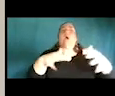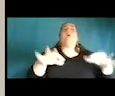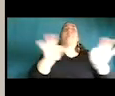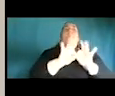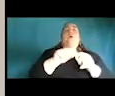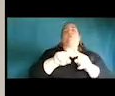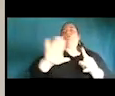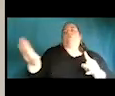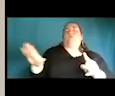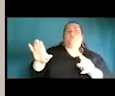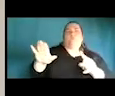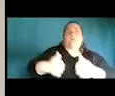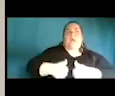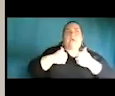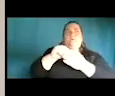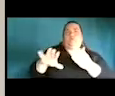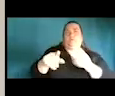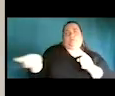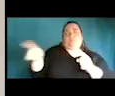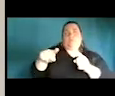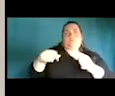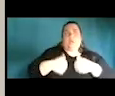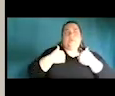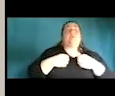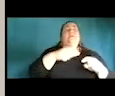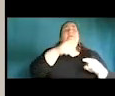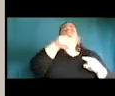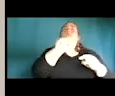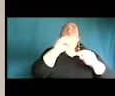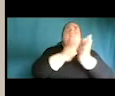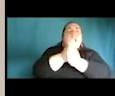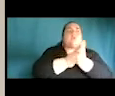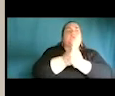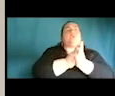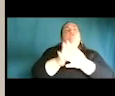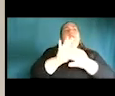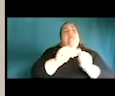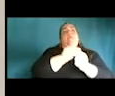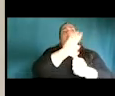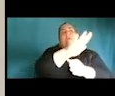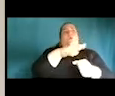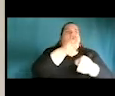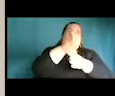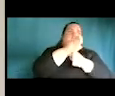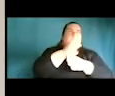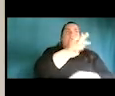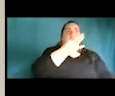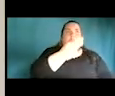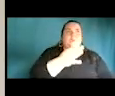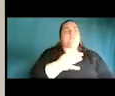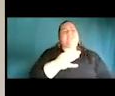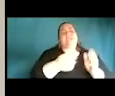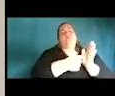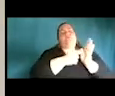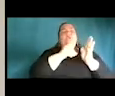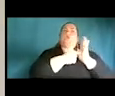Those we recognize today are passionate about their areas of expertise, and it's reflected in their teaching and mentoring. They give of